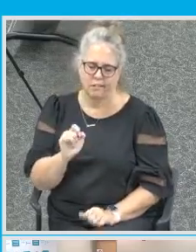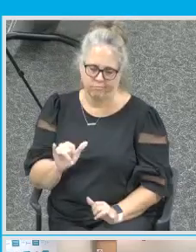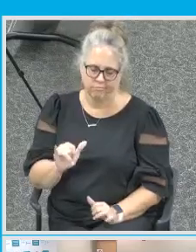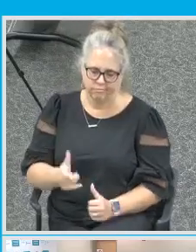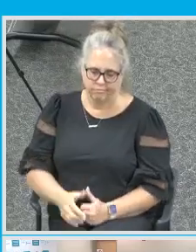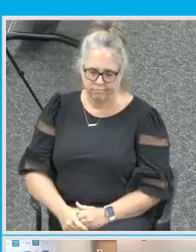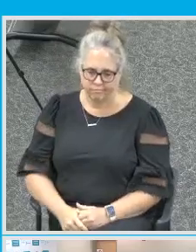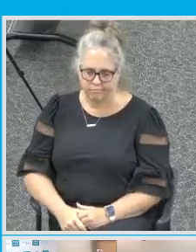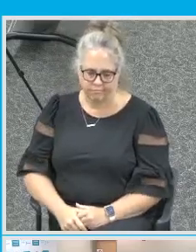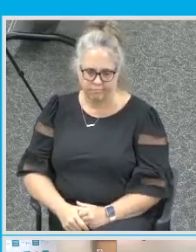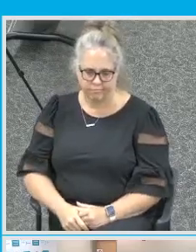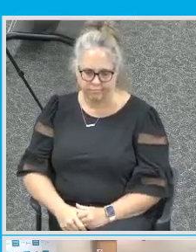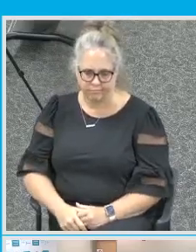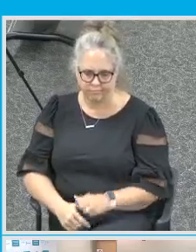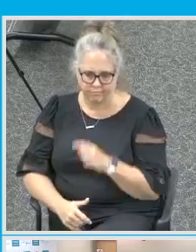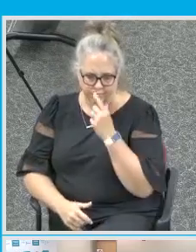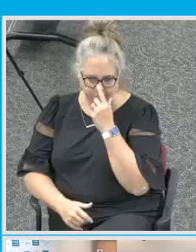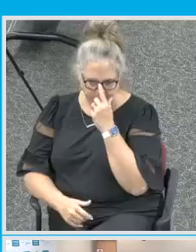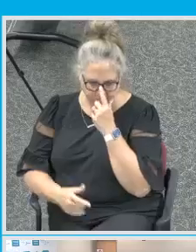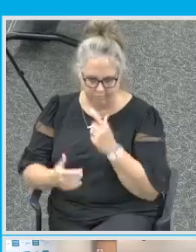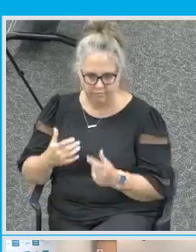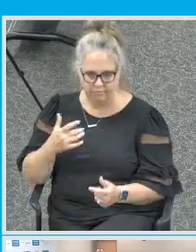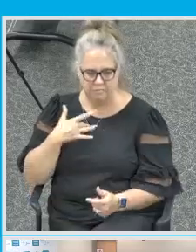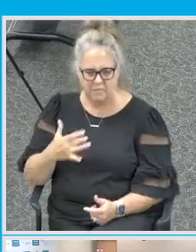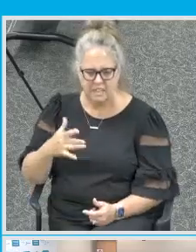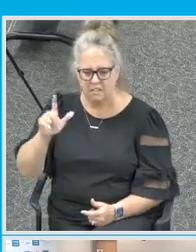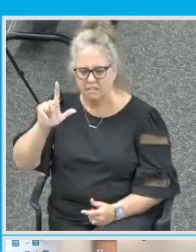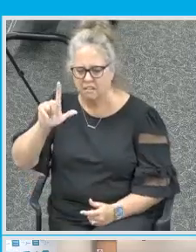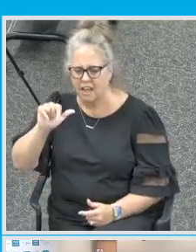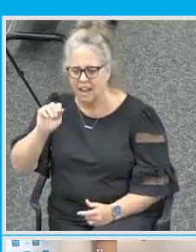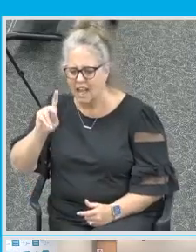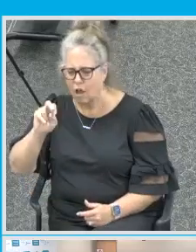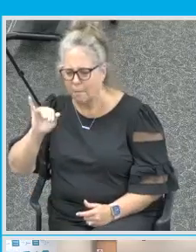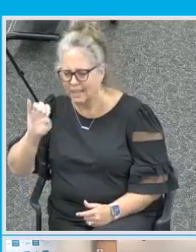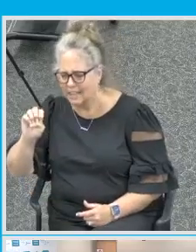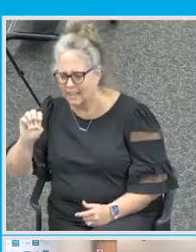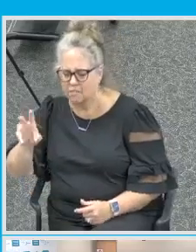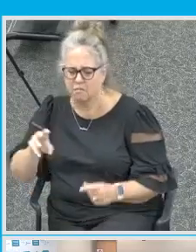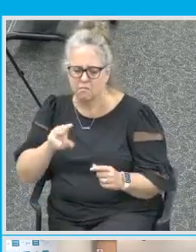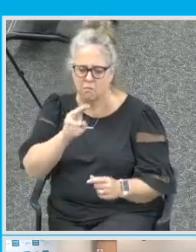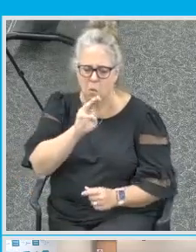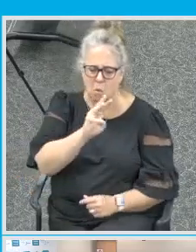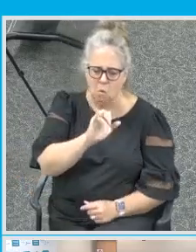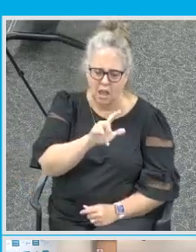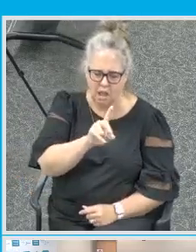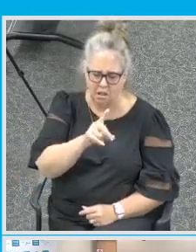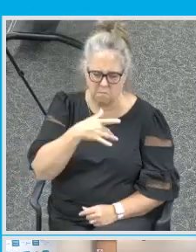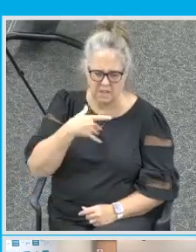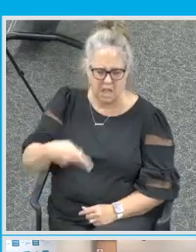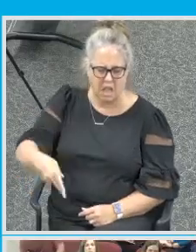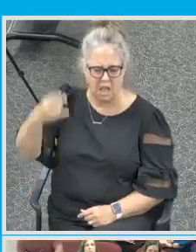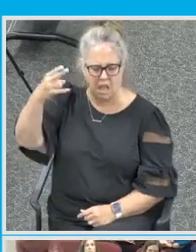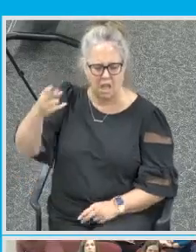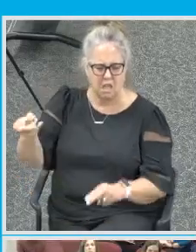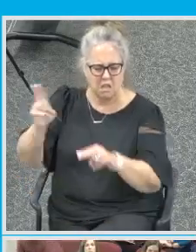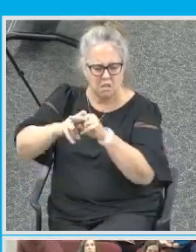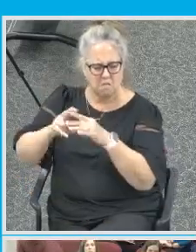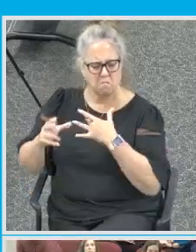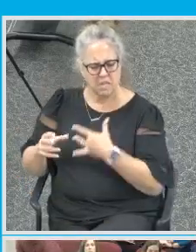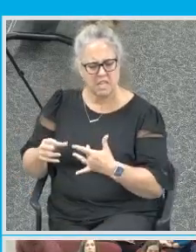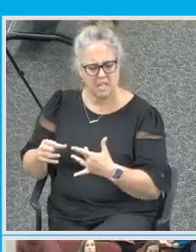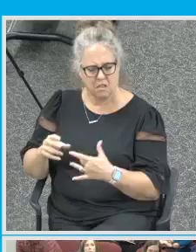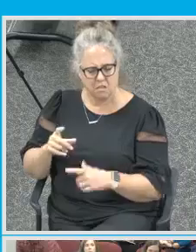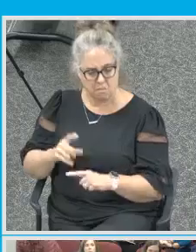cases are Larimer County, Weld County, so there's nothing, I mean, their counts are up as well, but there's nothing unusual about in the